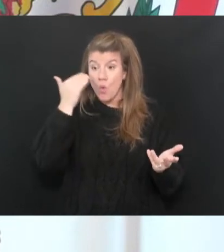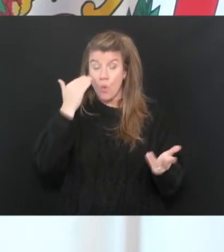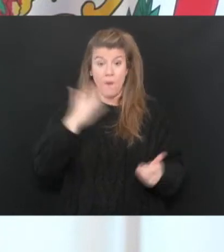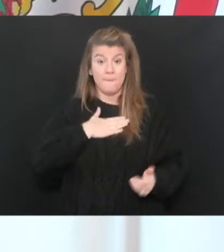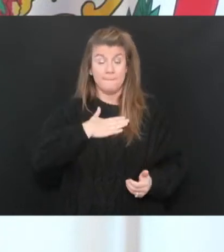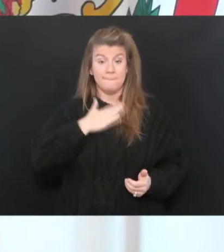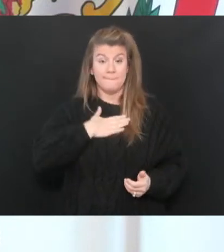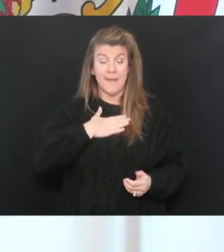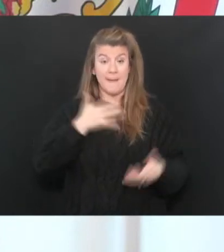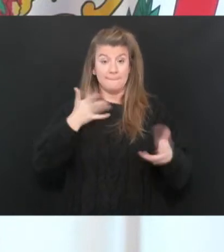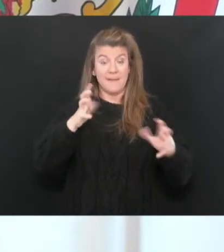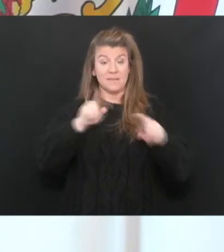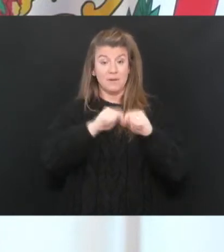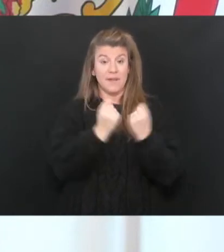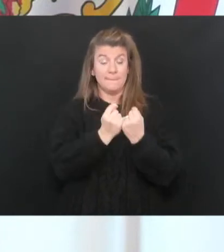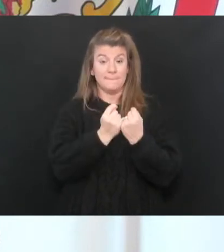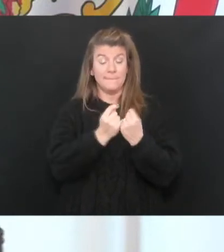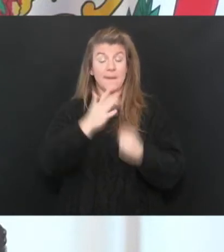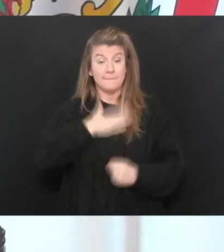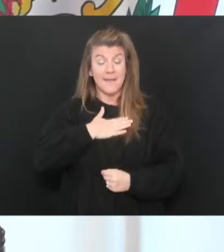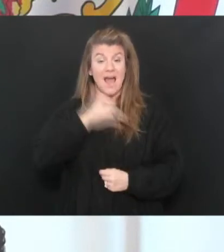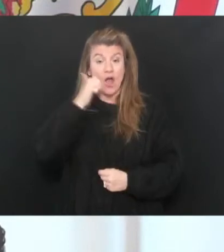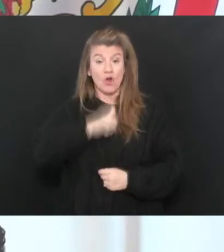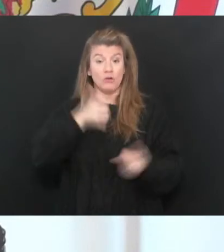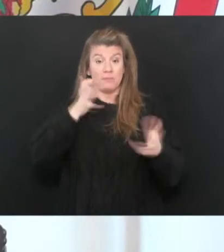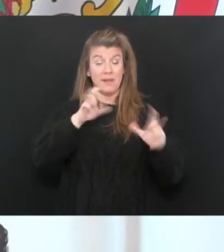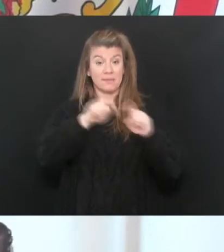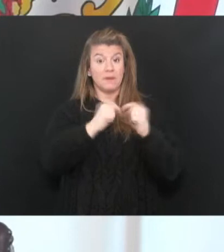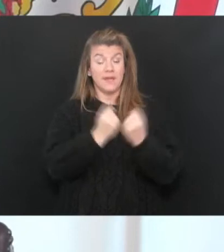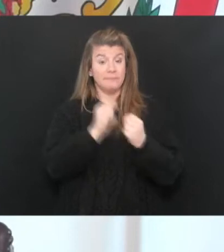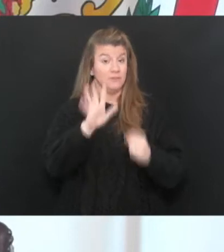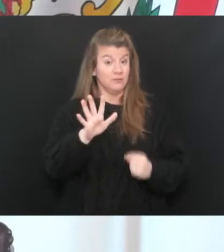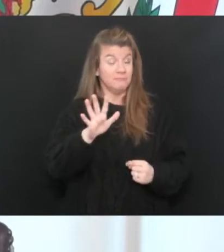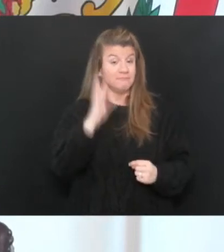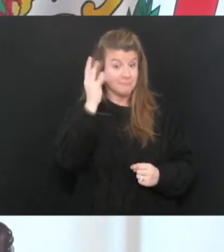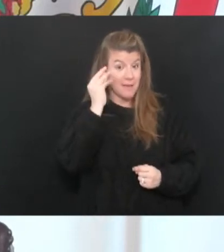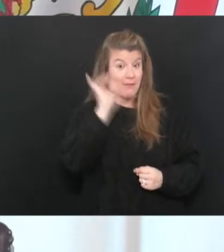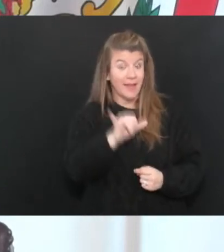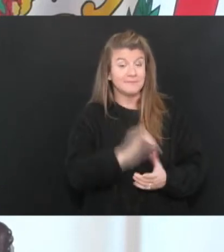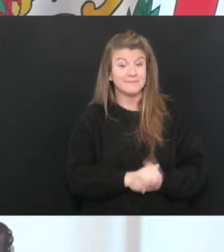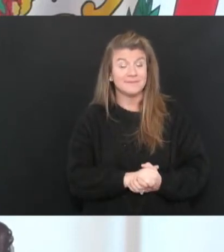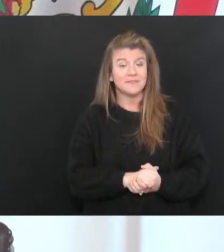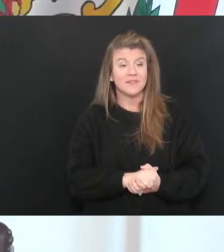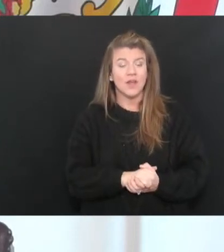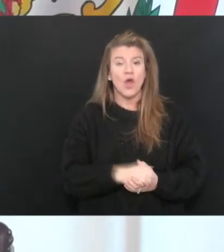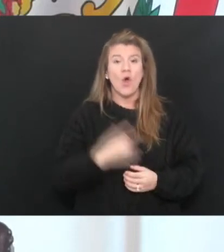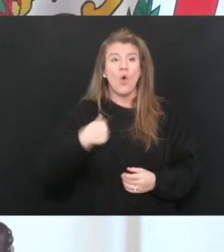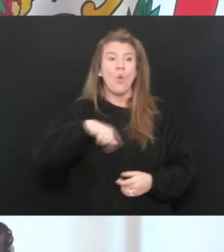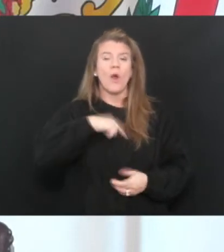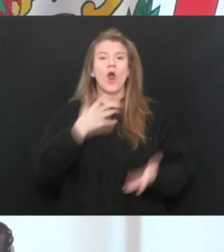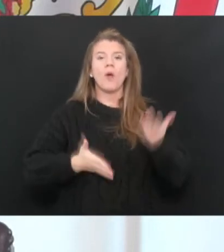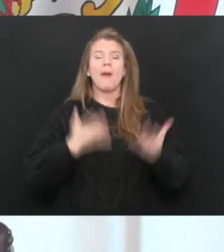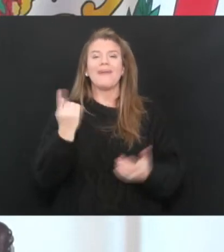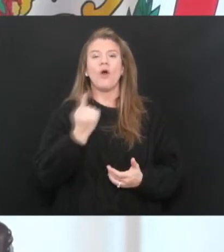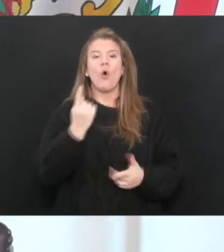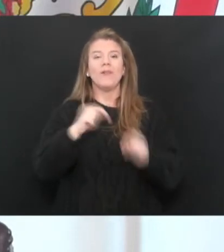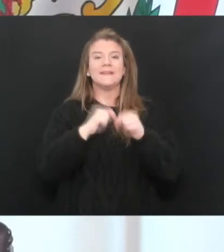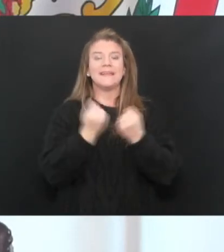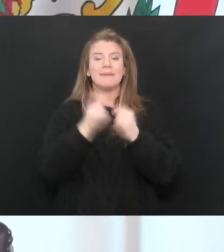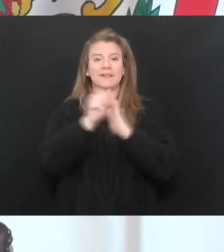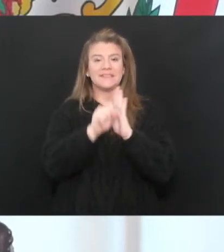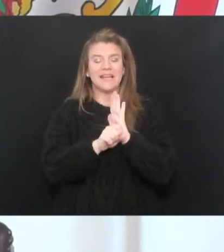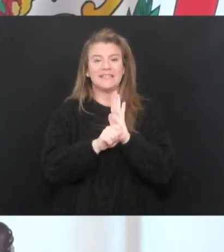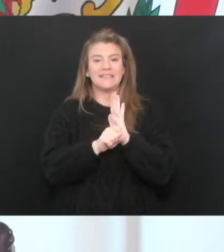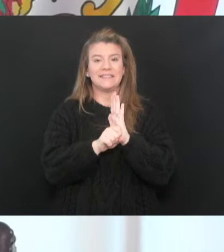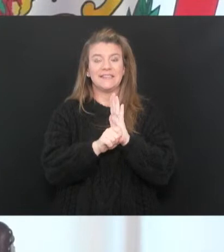my own basketball team, my girls' basketball team, just think about this just a second. We may be the only team in the state